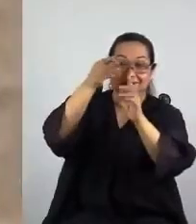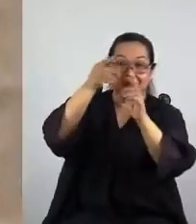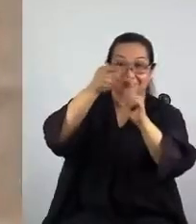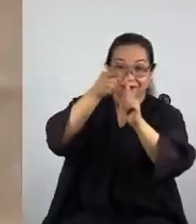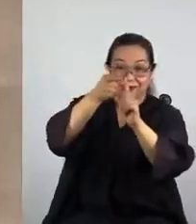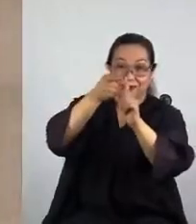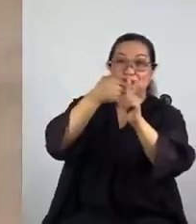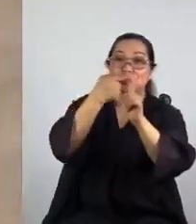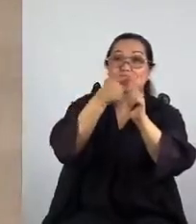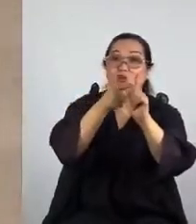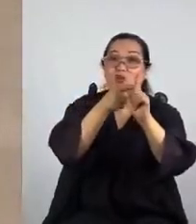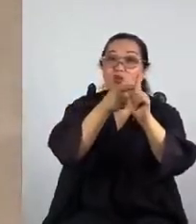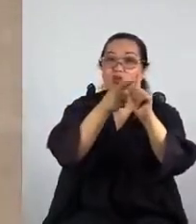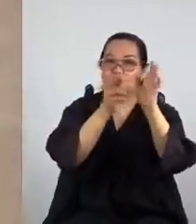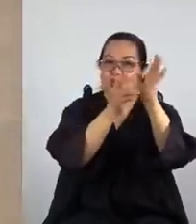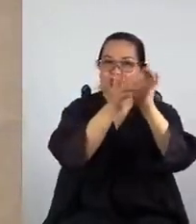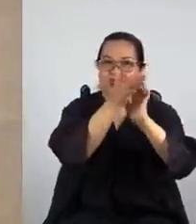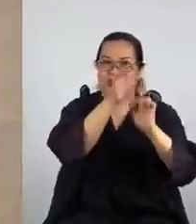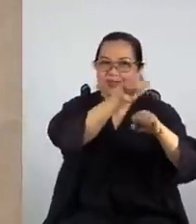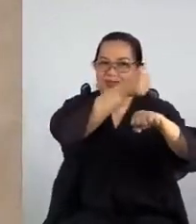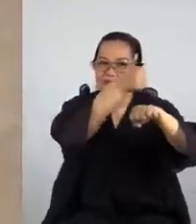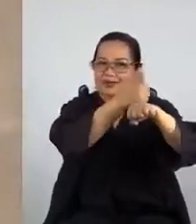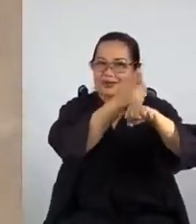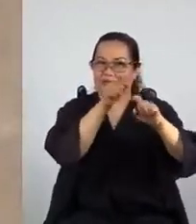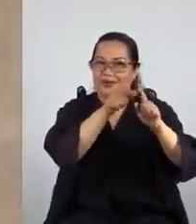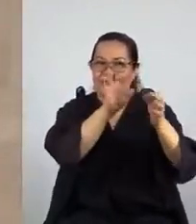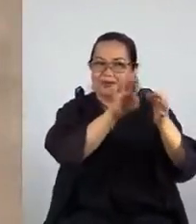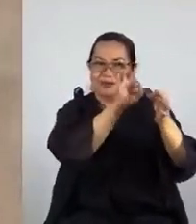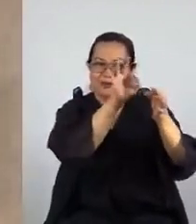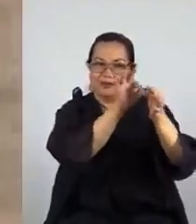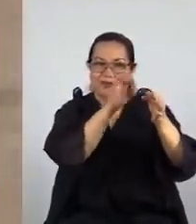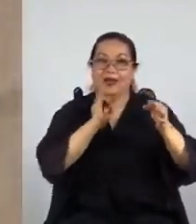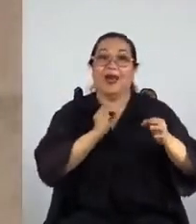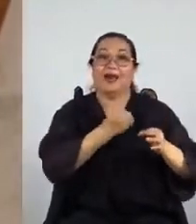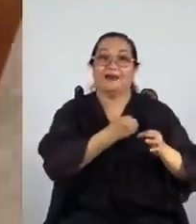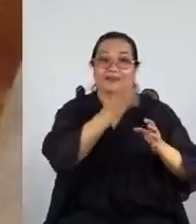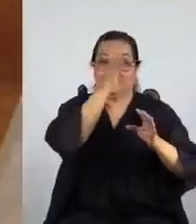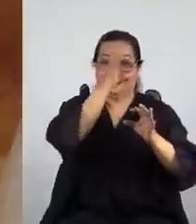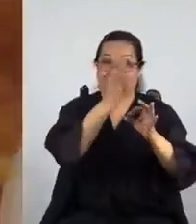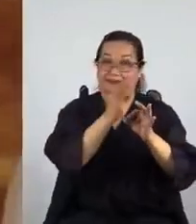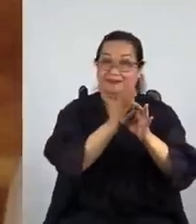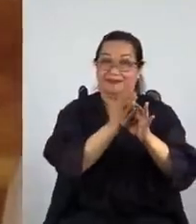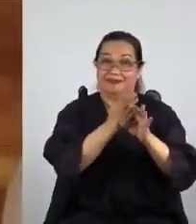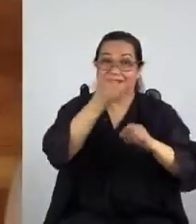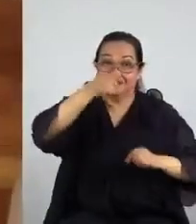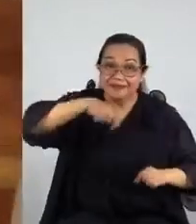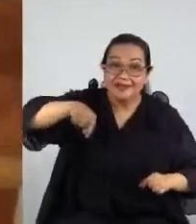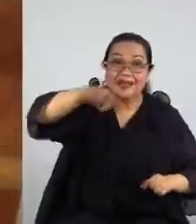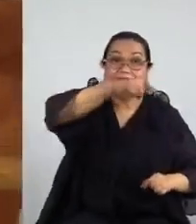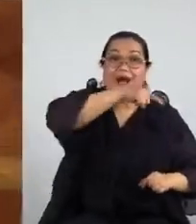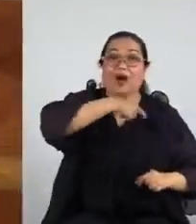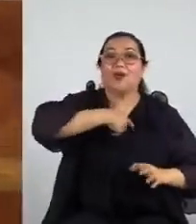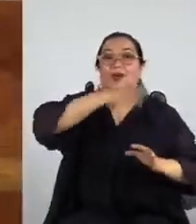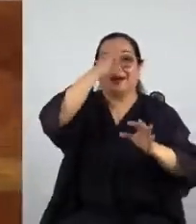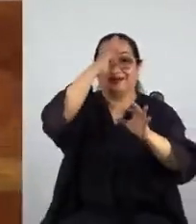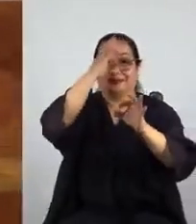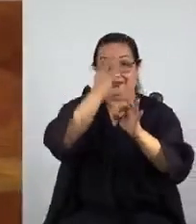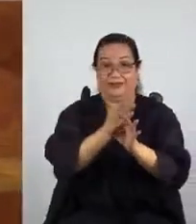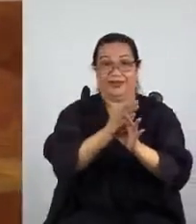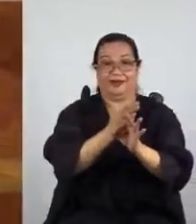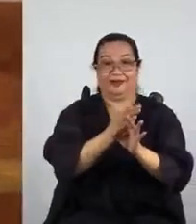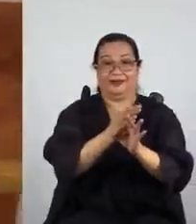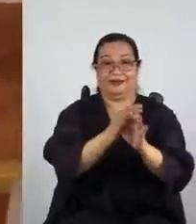founder and perfecter of our faith, of our faith.